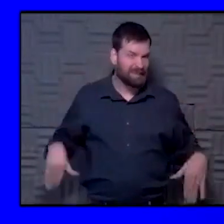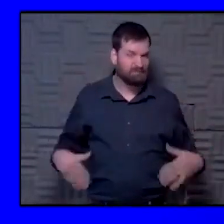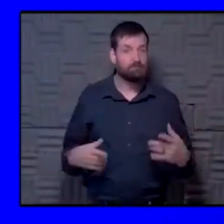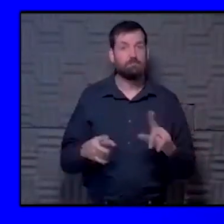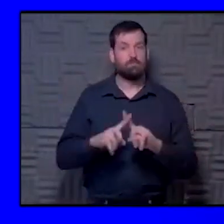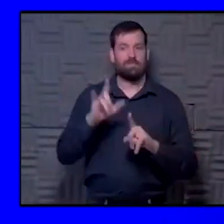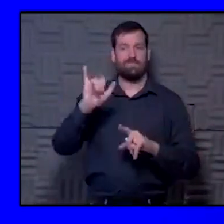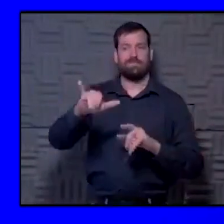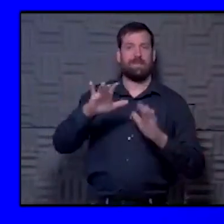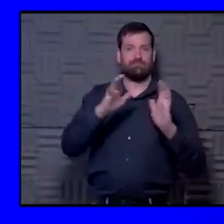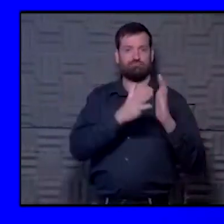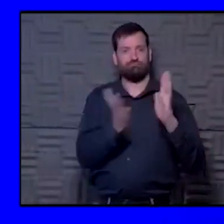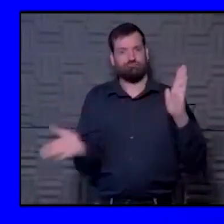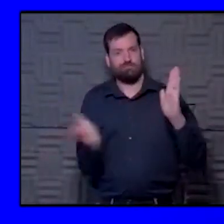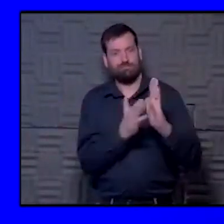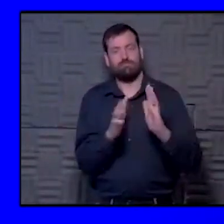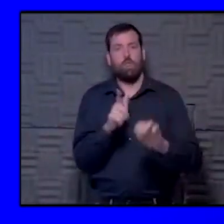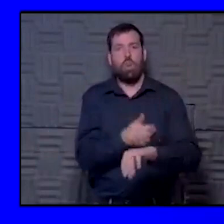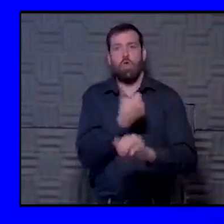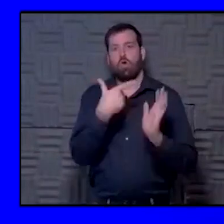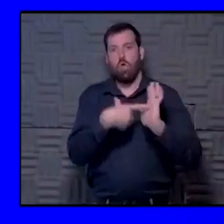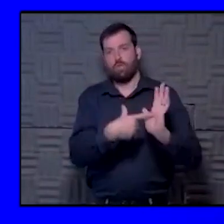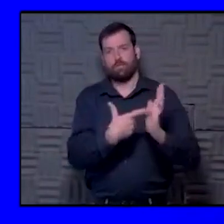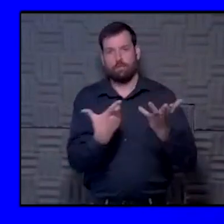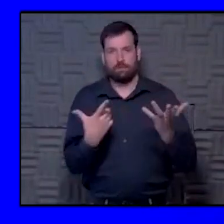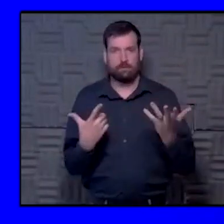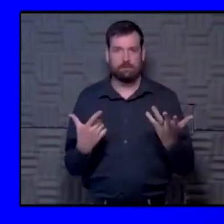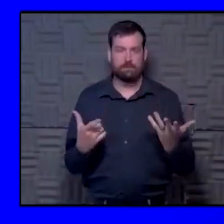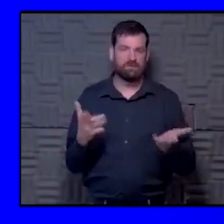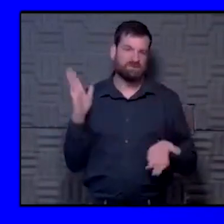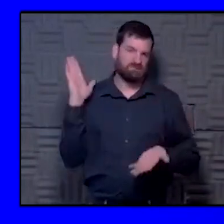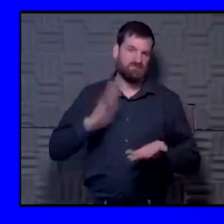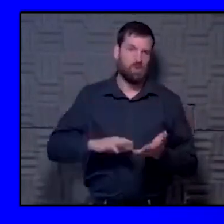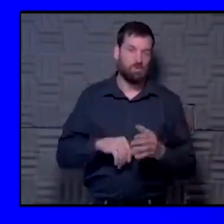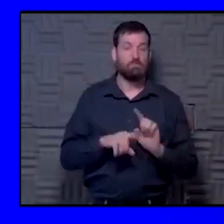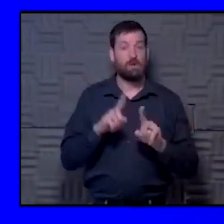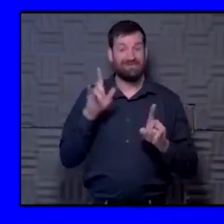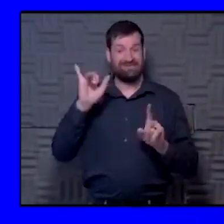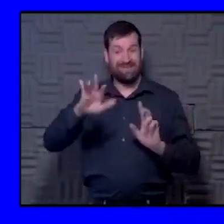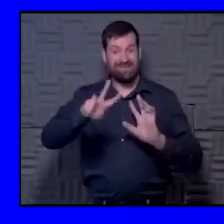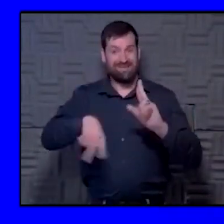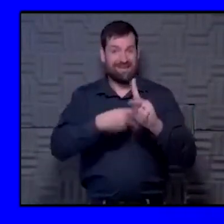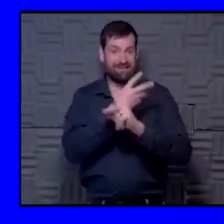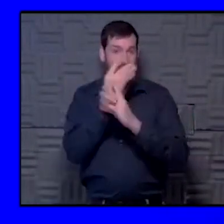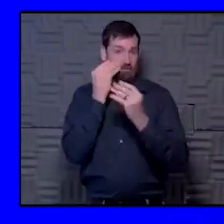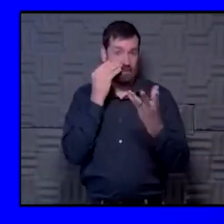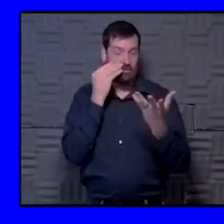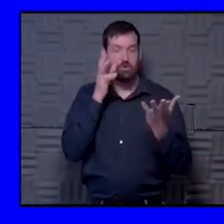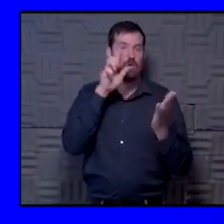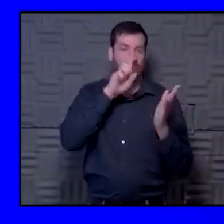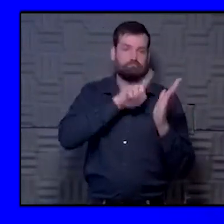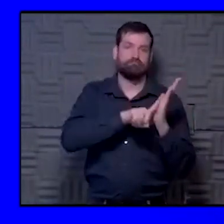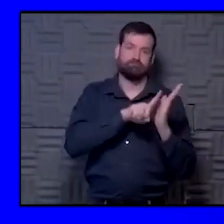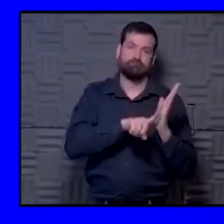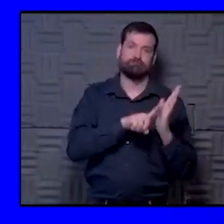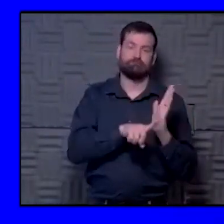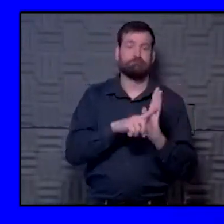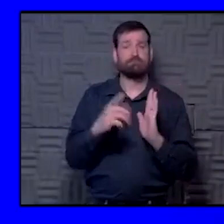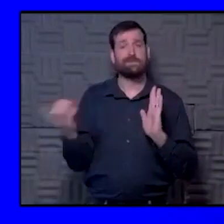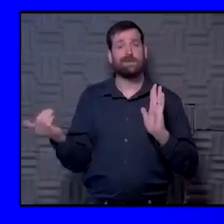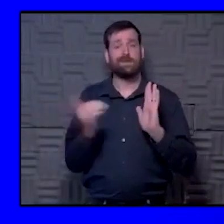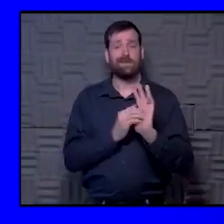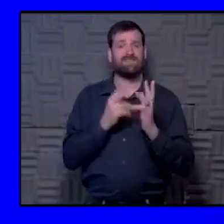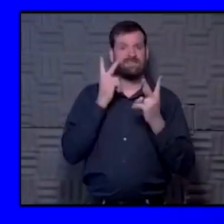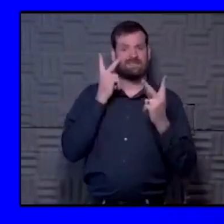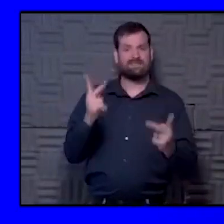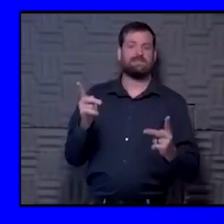that spectrum of long haul disease would be low. But hopefully these are the types of questions that will be investigated. Again, we have seen